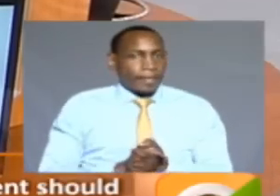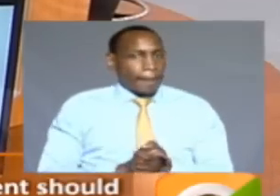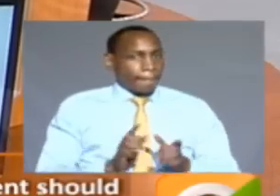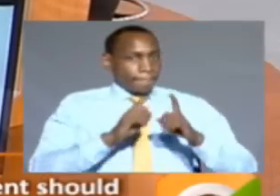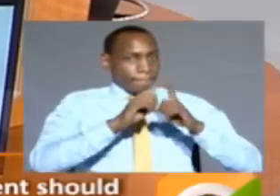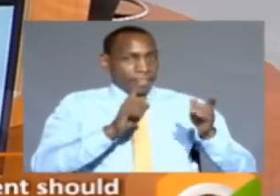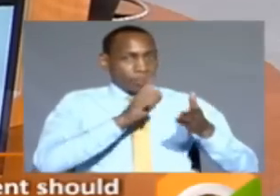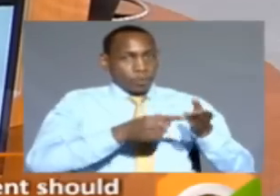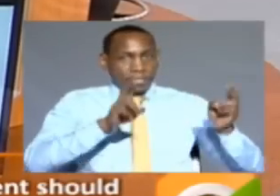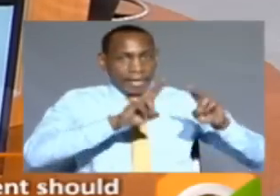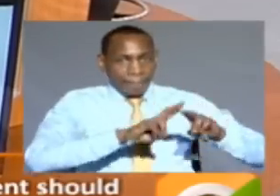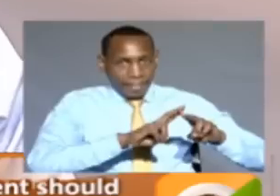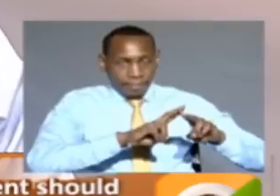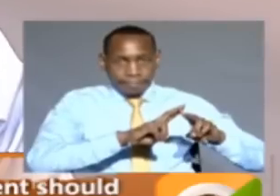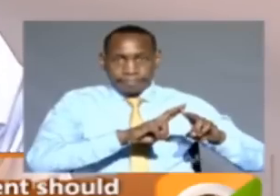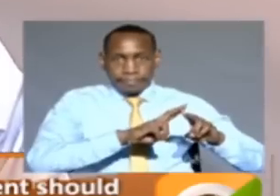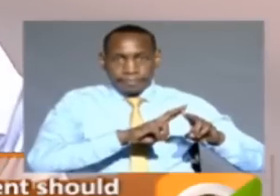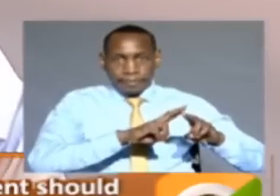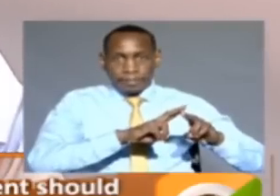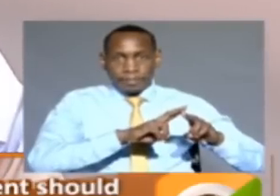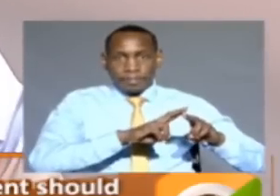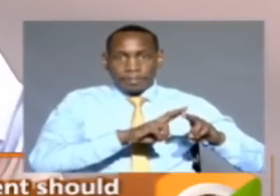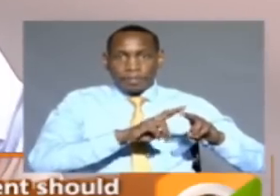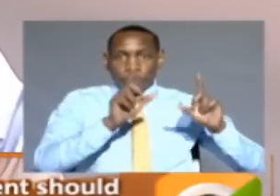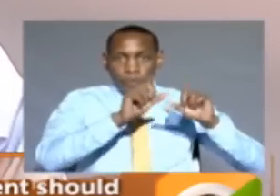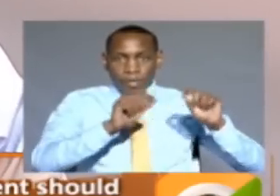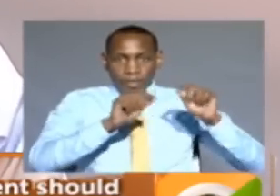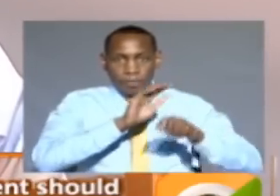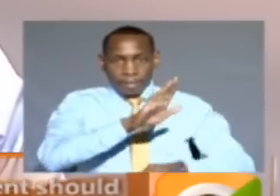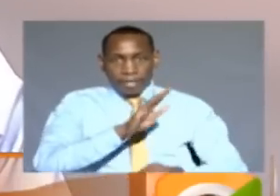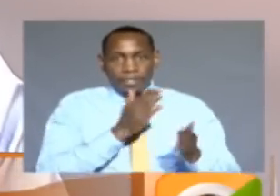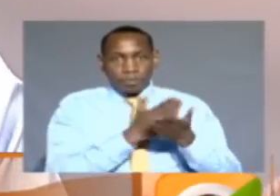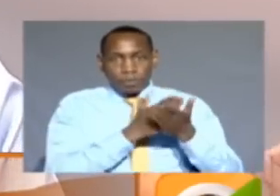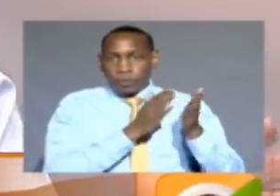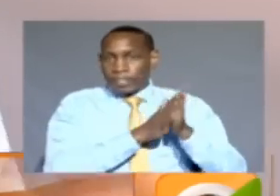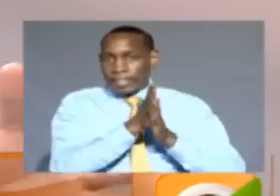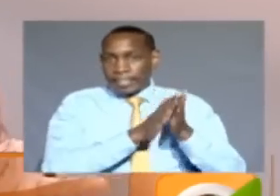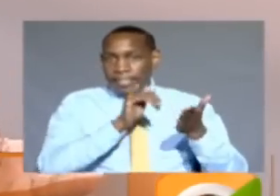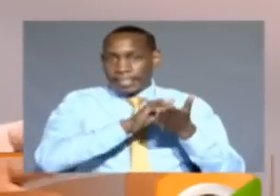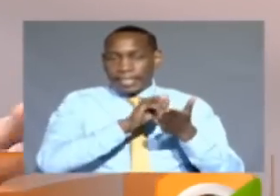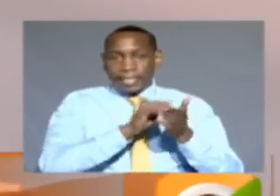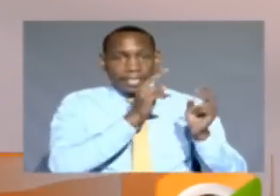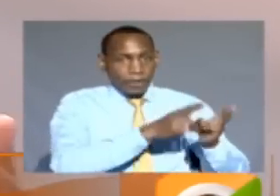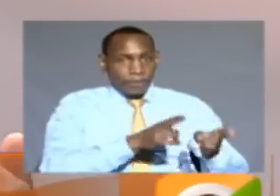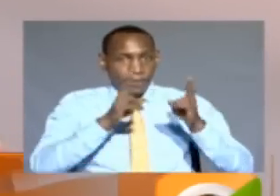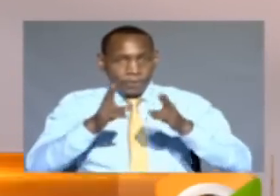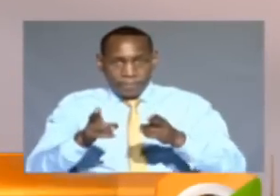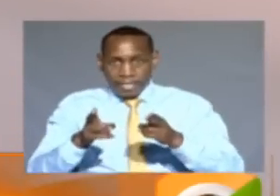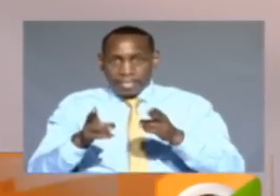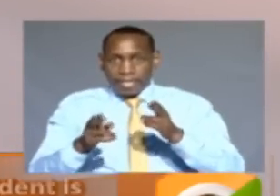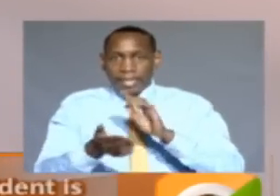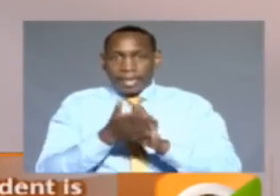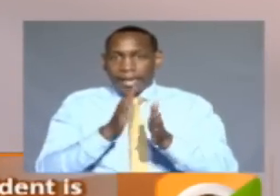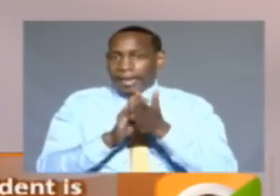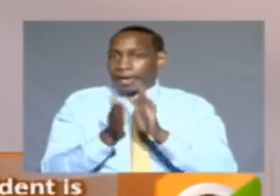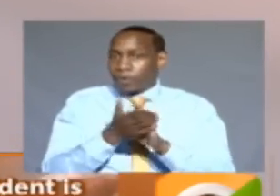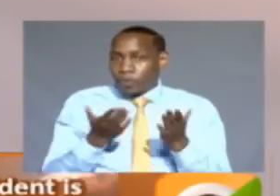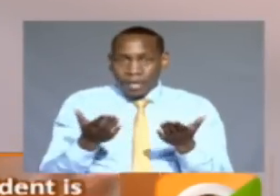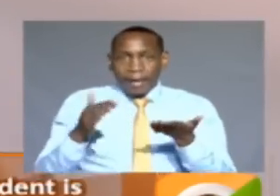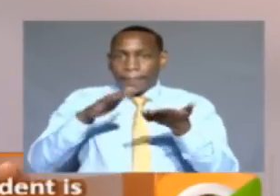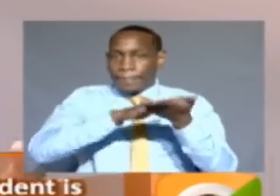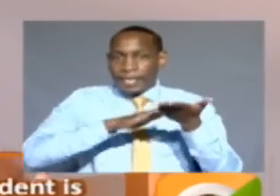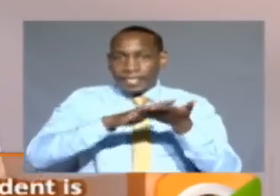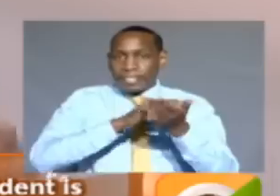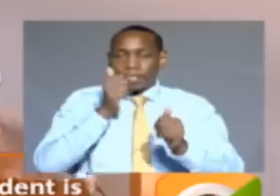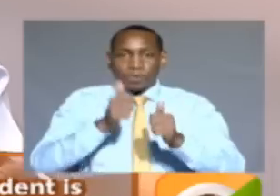what happens, why I think what Linus is saying is quite interesting, yeah. That usually because there is no ideological basis